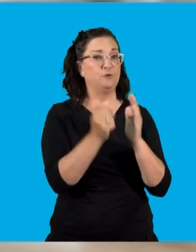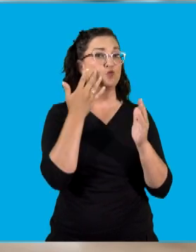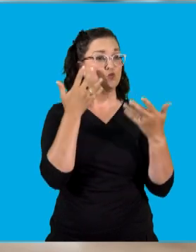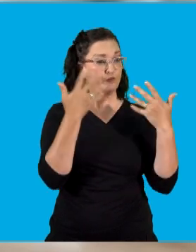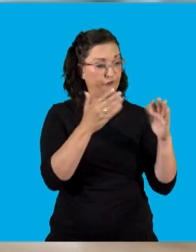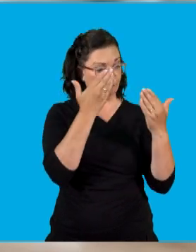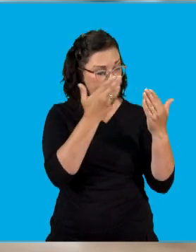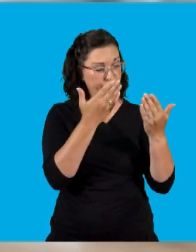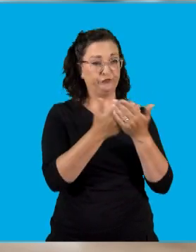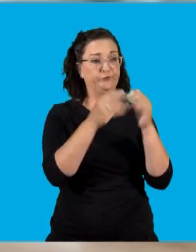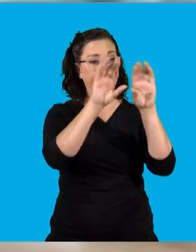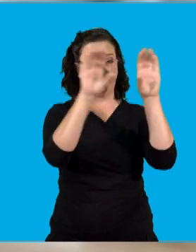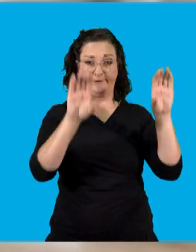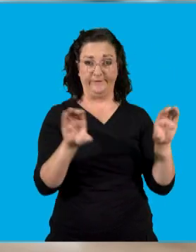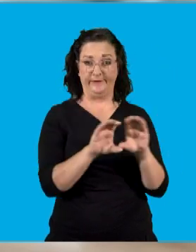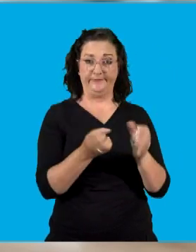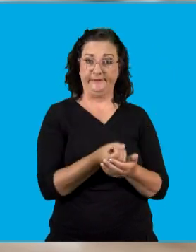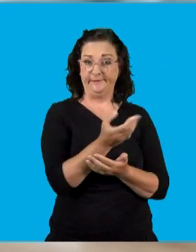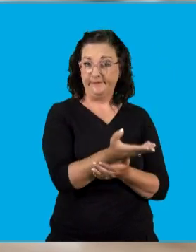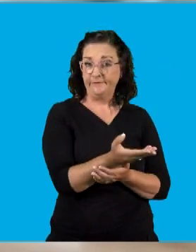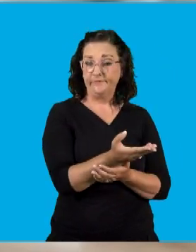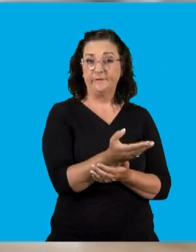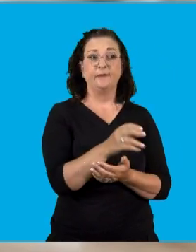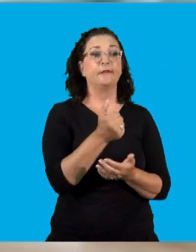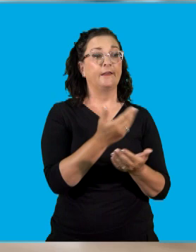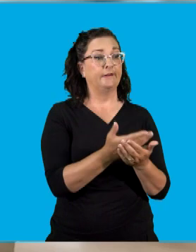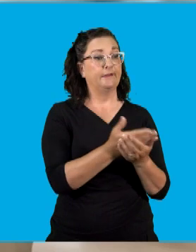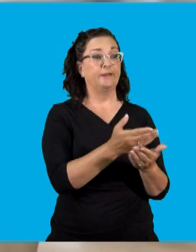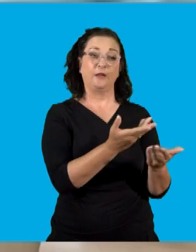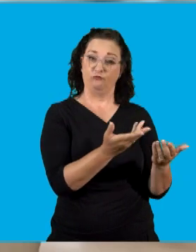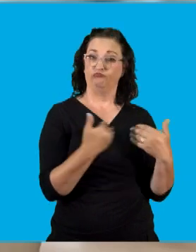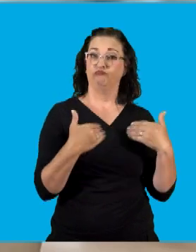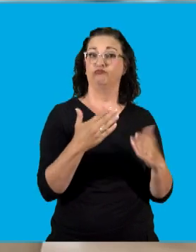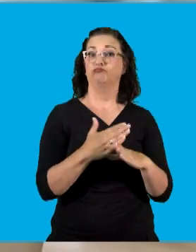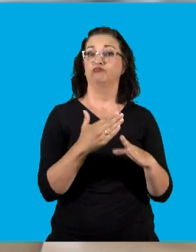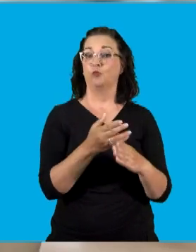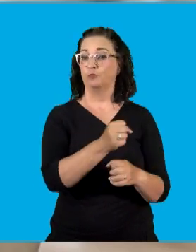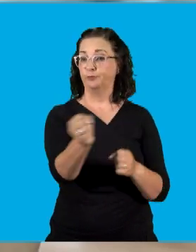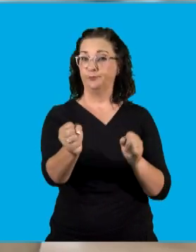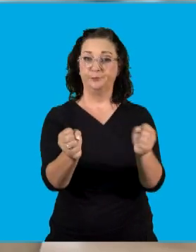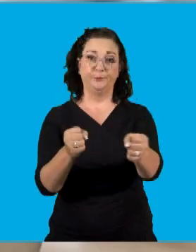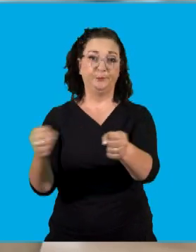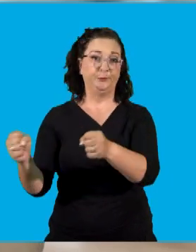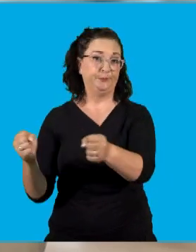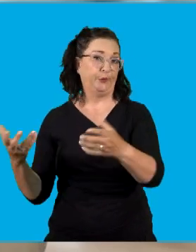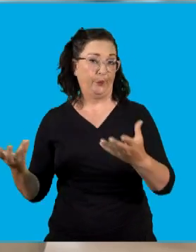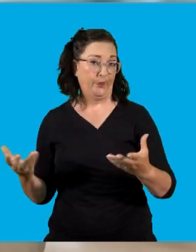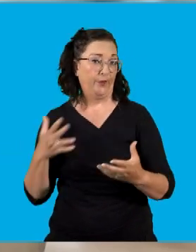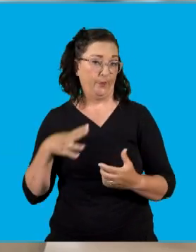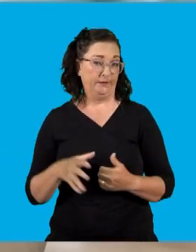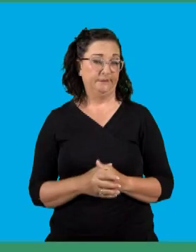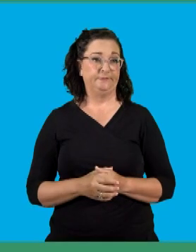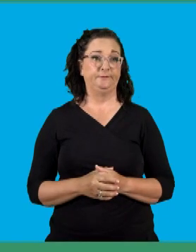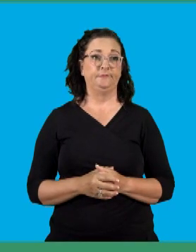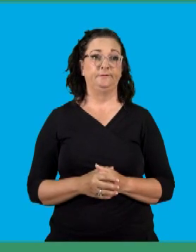get certificates which are then going to assist them in terms of being employable when they want employment.